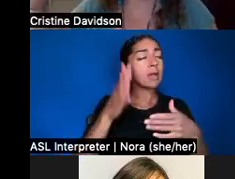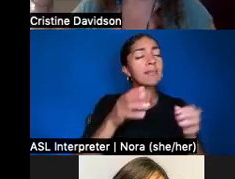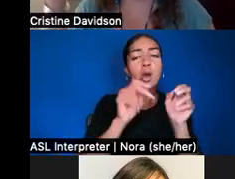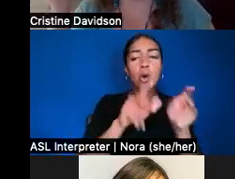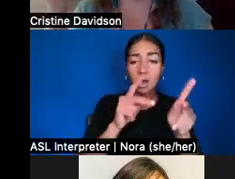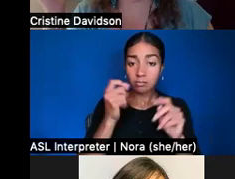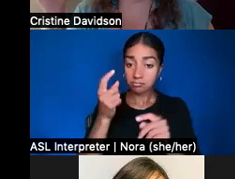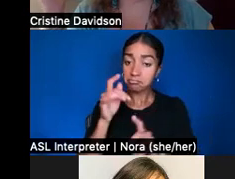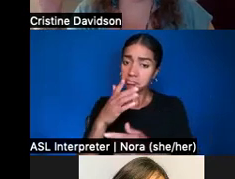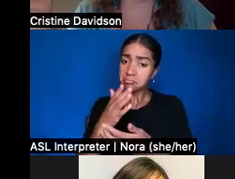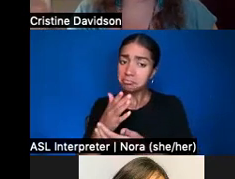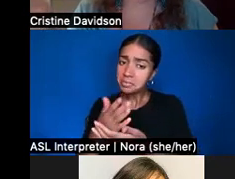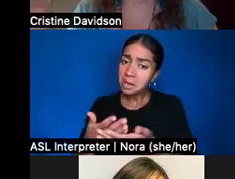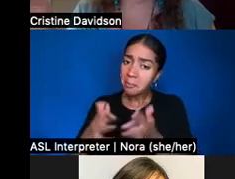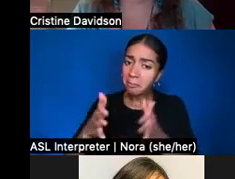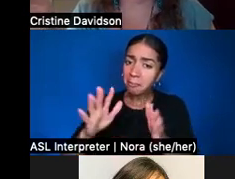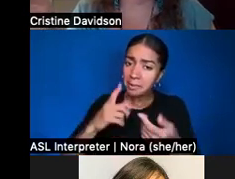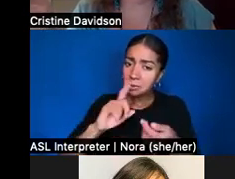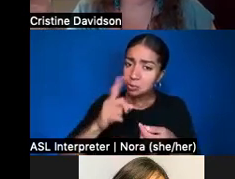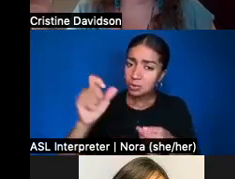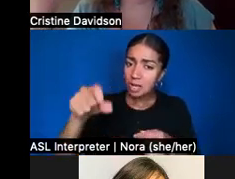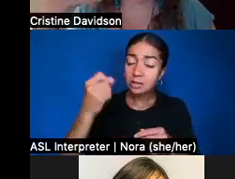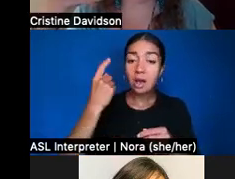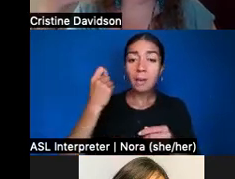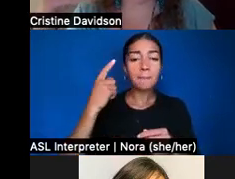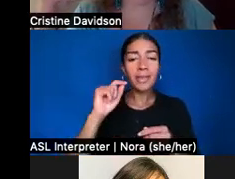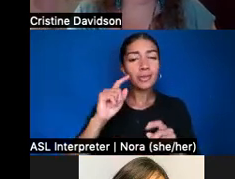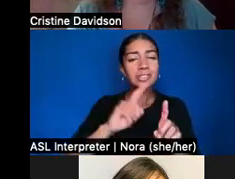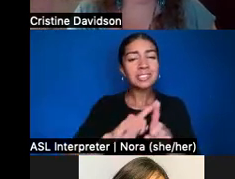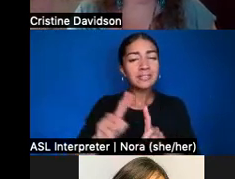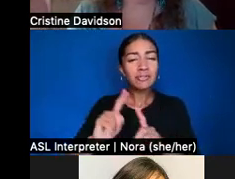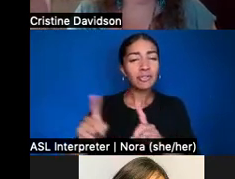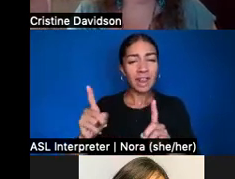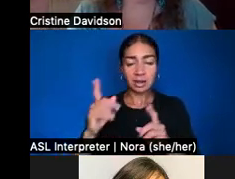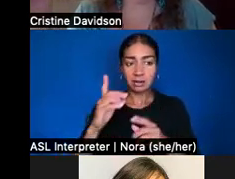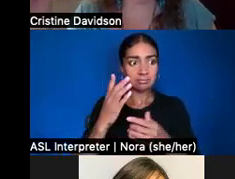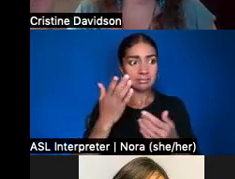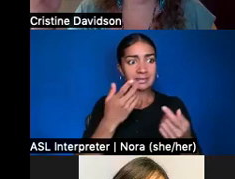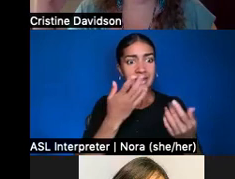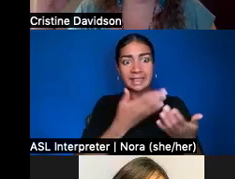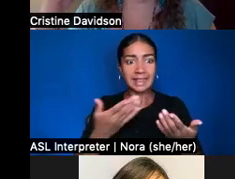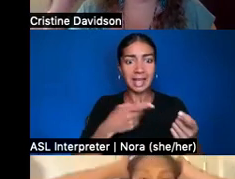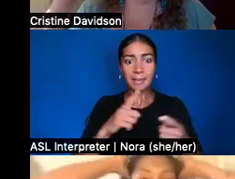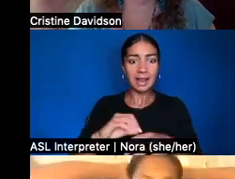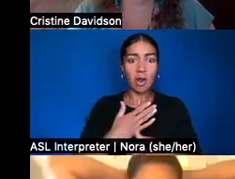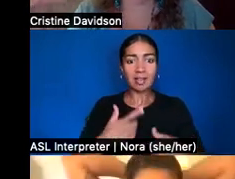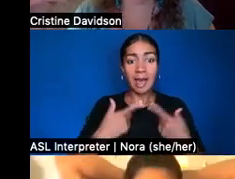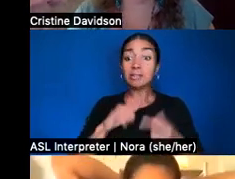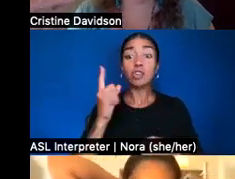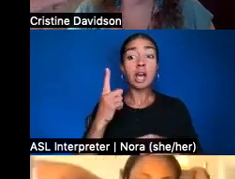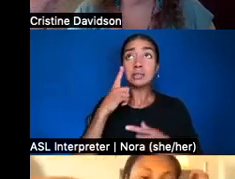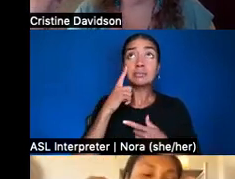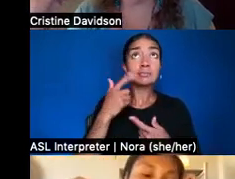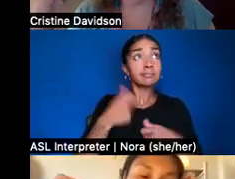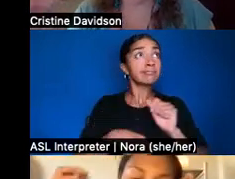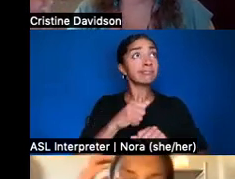different factors of why picking ourselves up by our bootstraps isn't the only answer, right? There's a lot of systemic oppression out